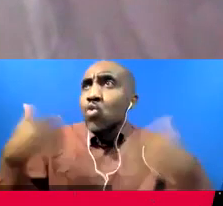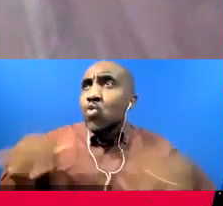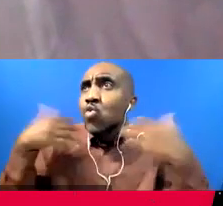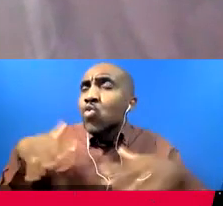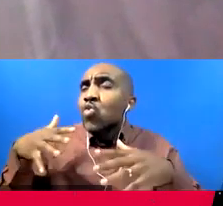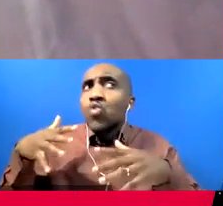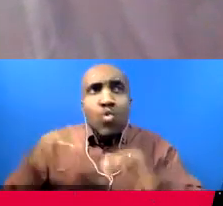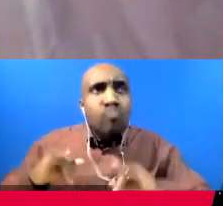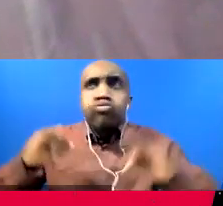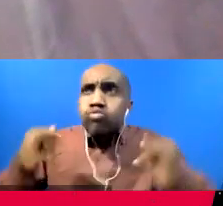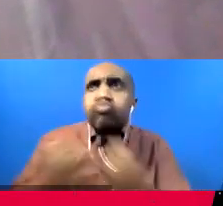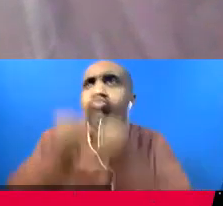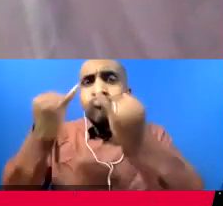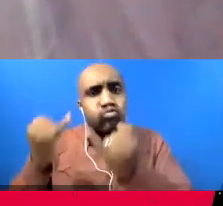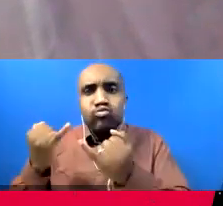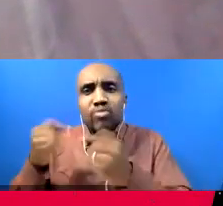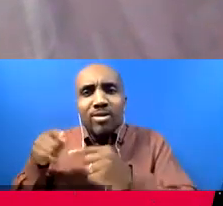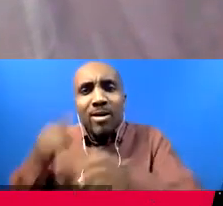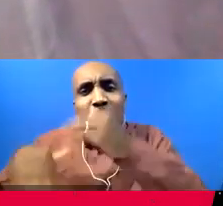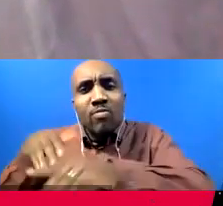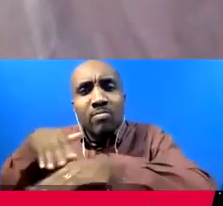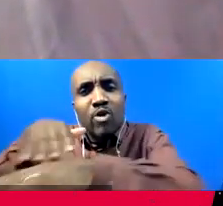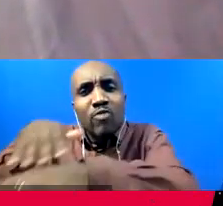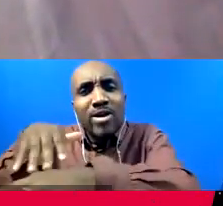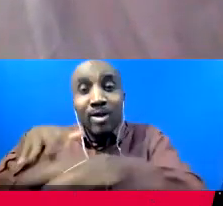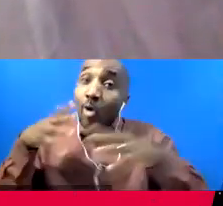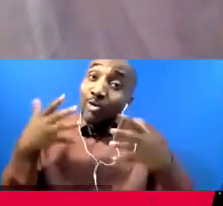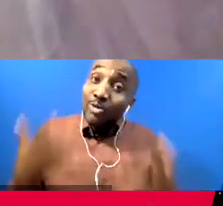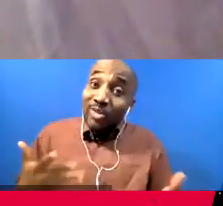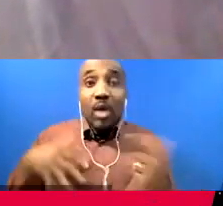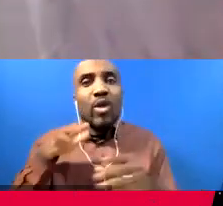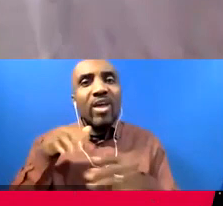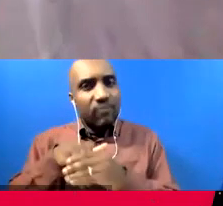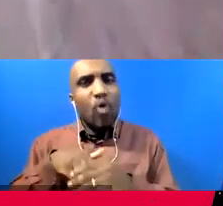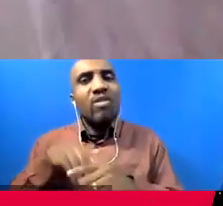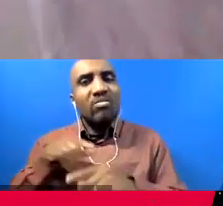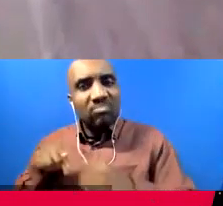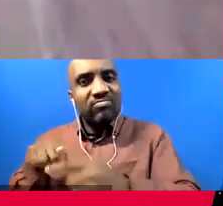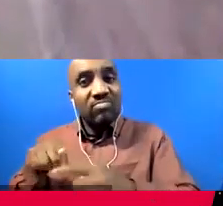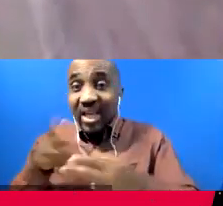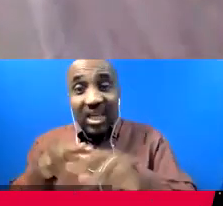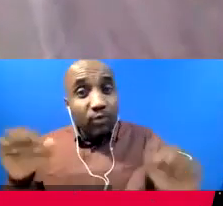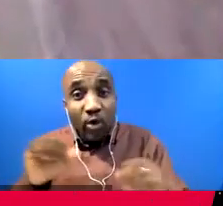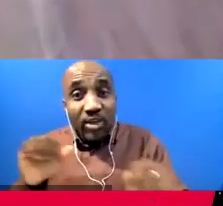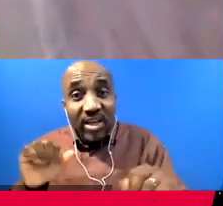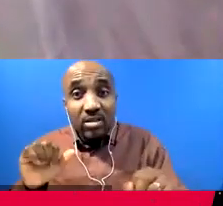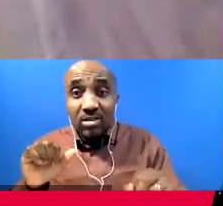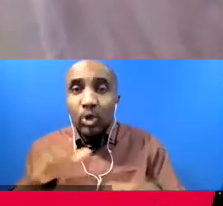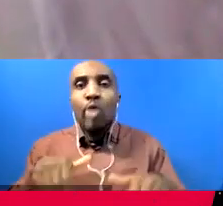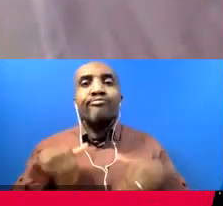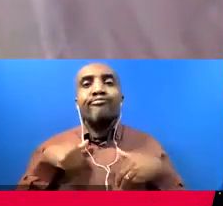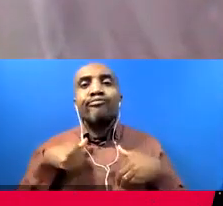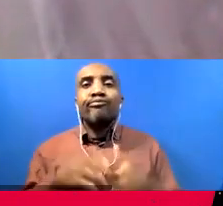that have from which movements have sprung out of, or we might ourselves be today engaged in struggles. And if you're not,